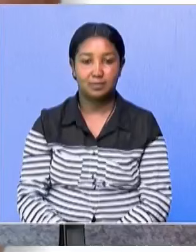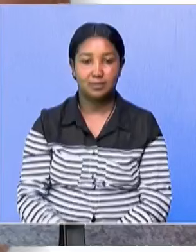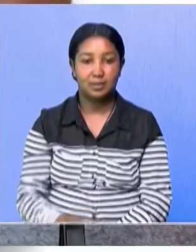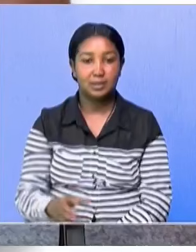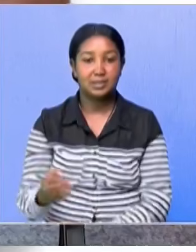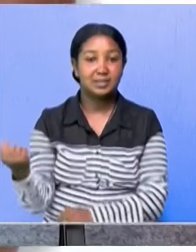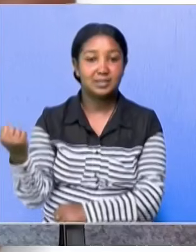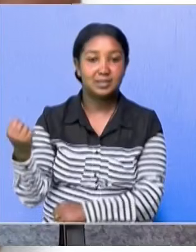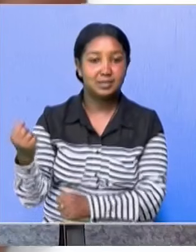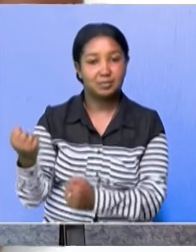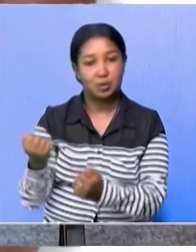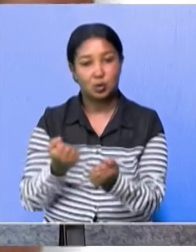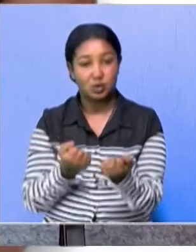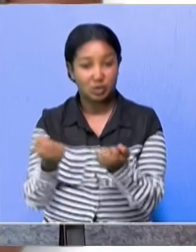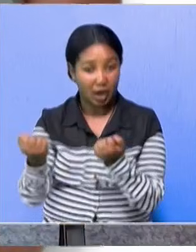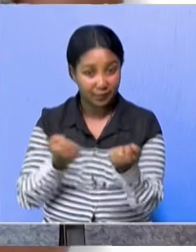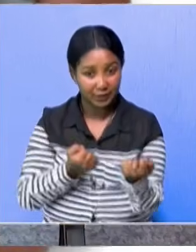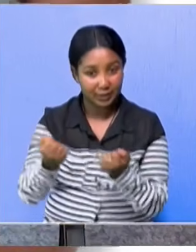driving